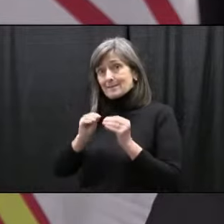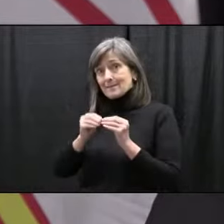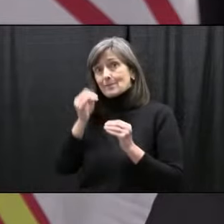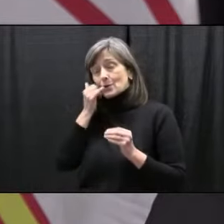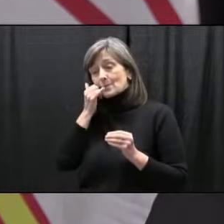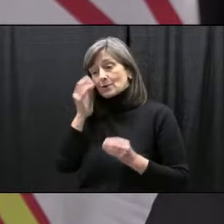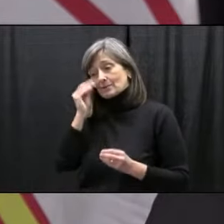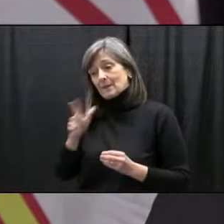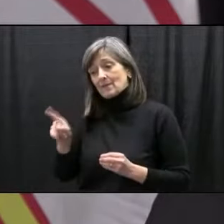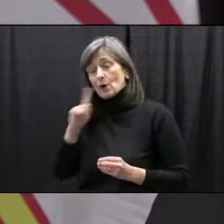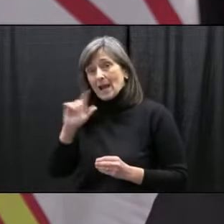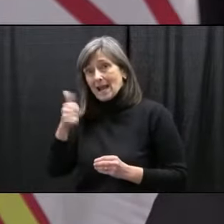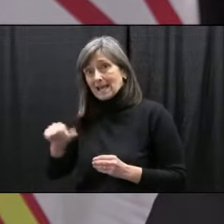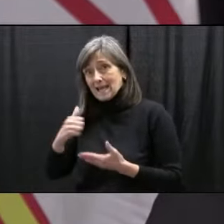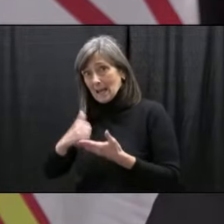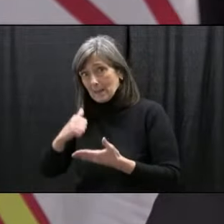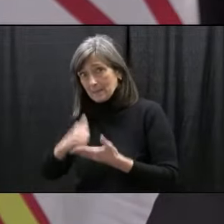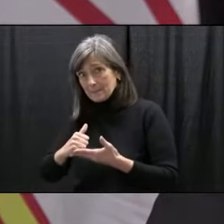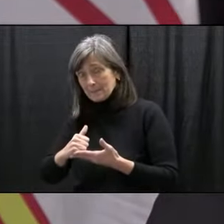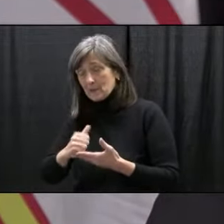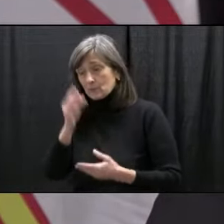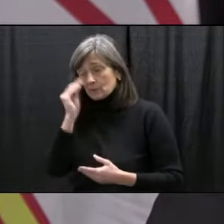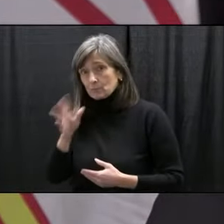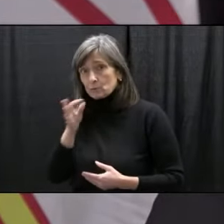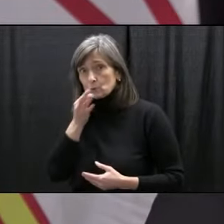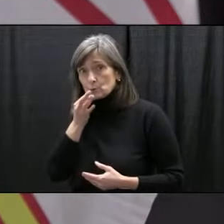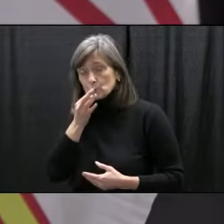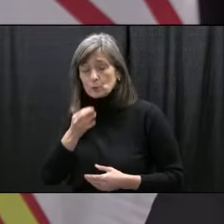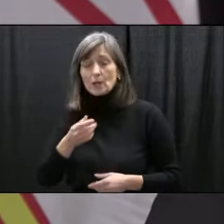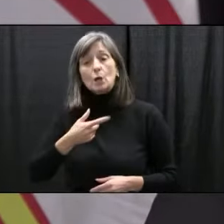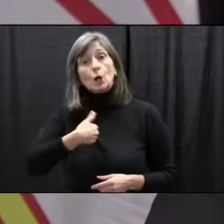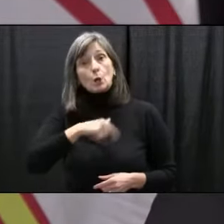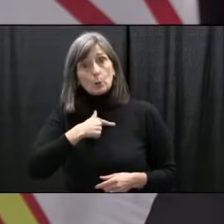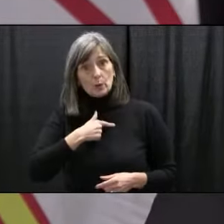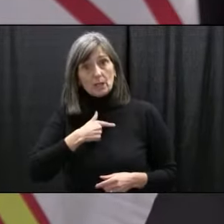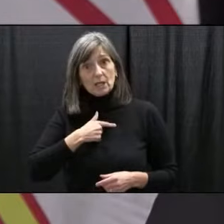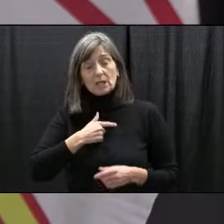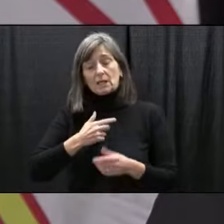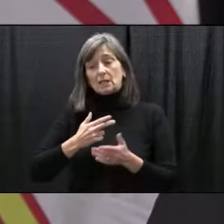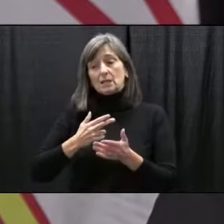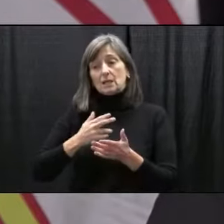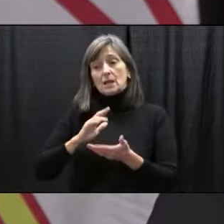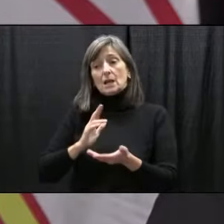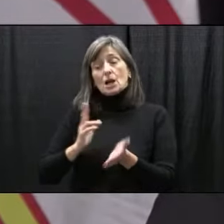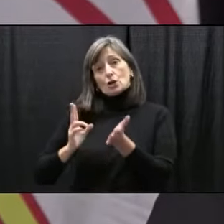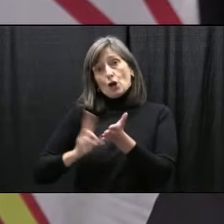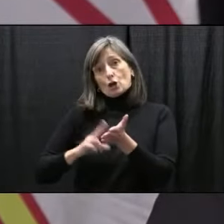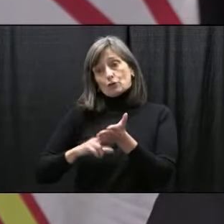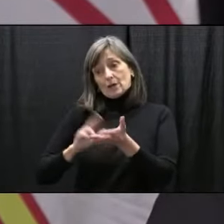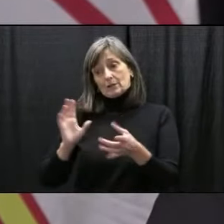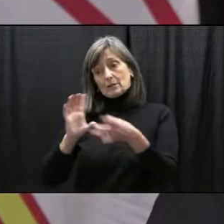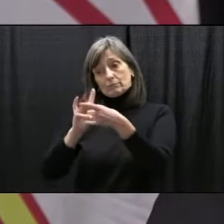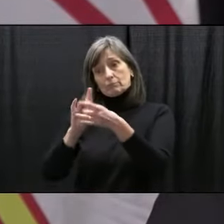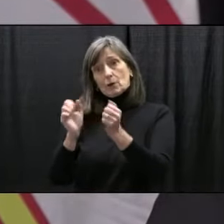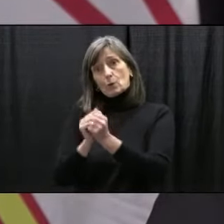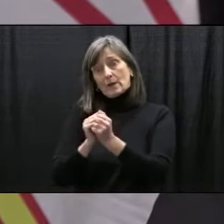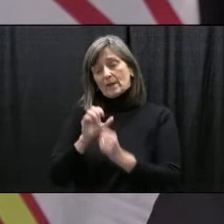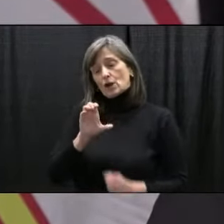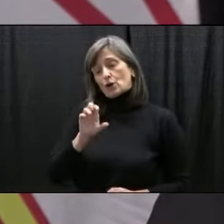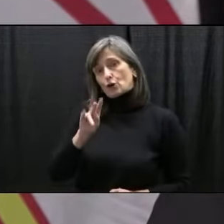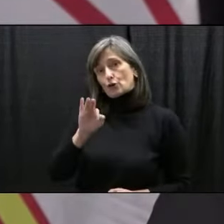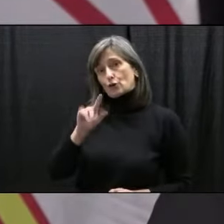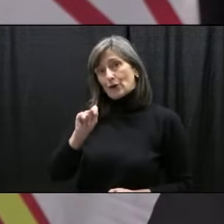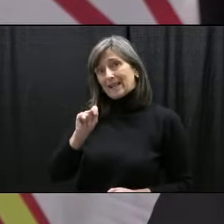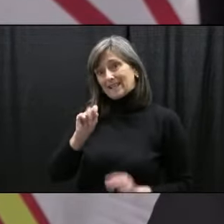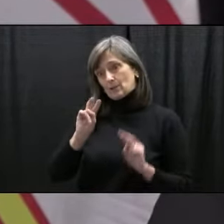to come. We have contracted with credit monitoring agency, and we will